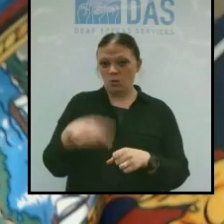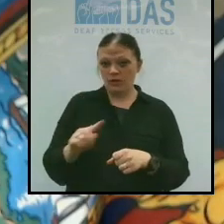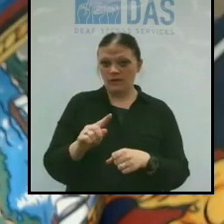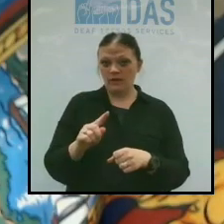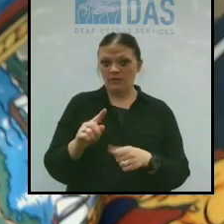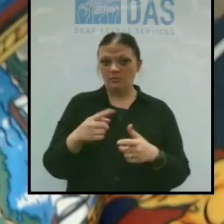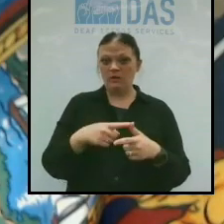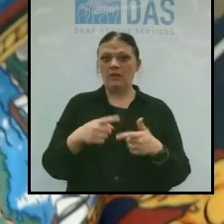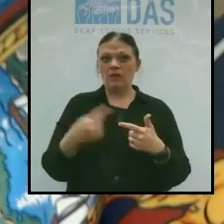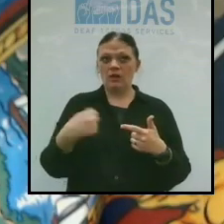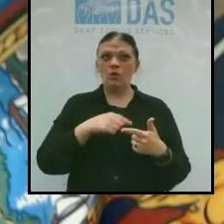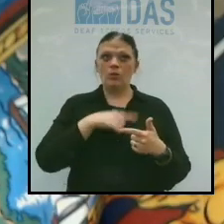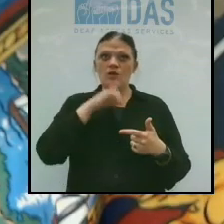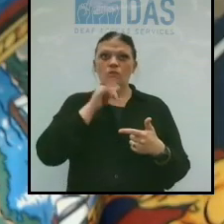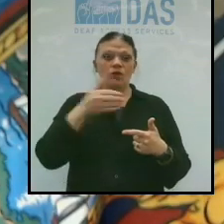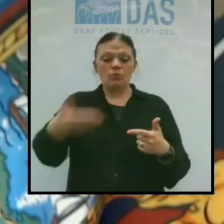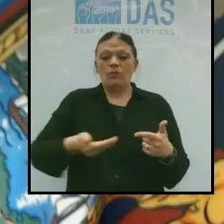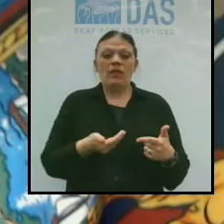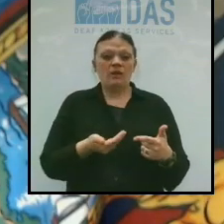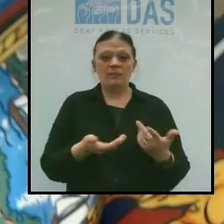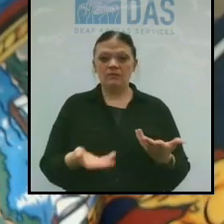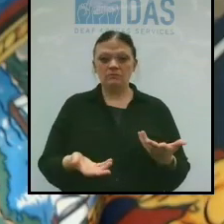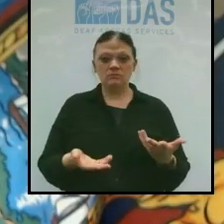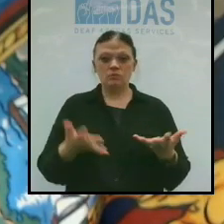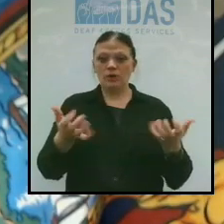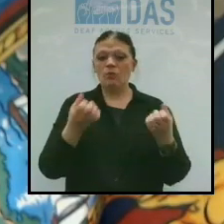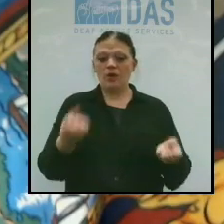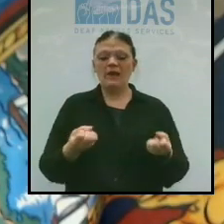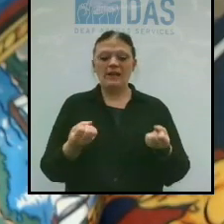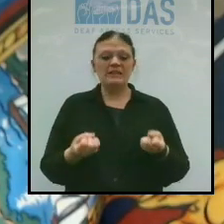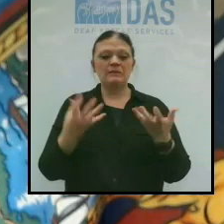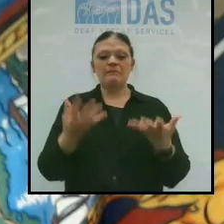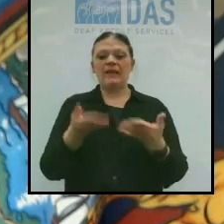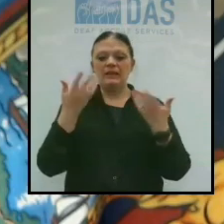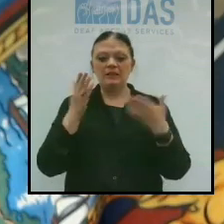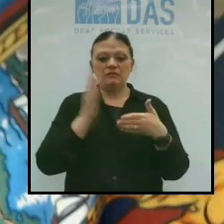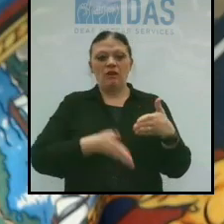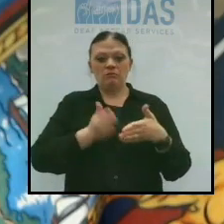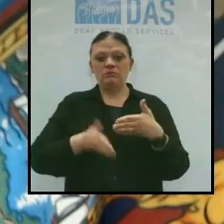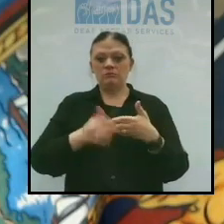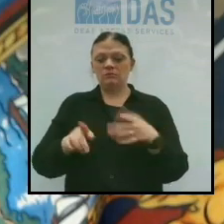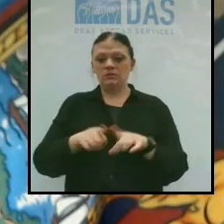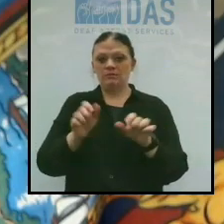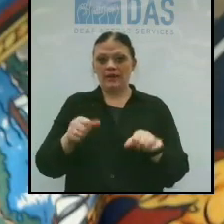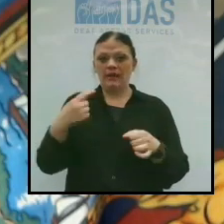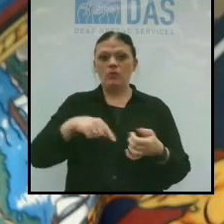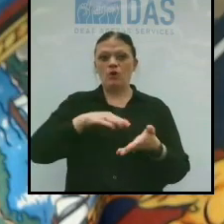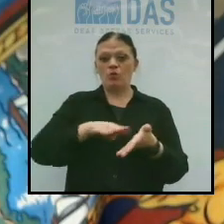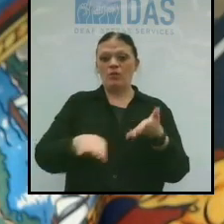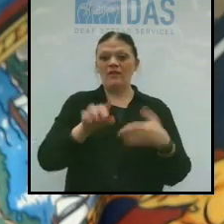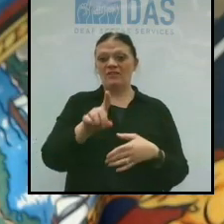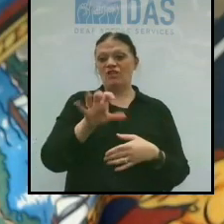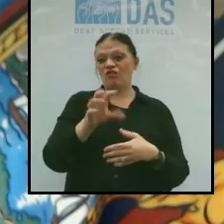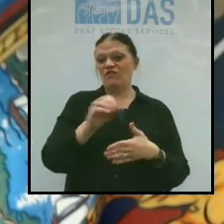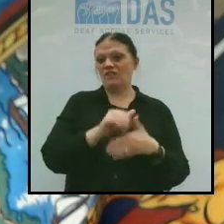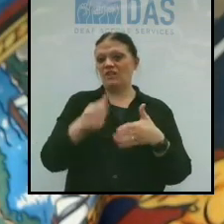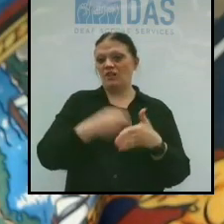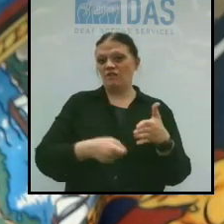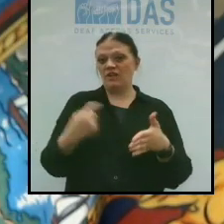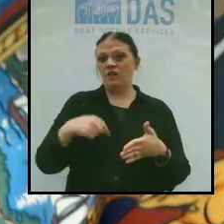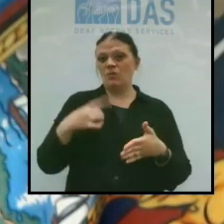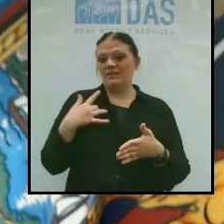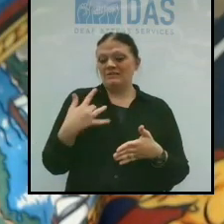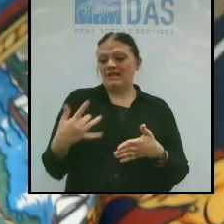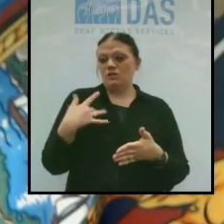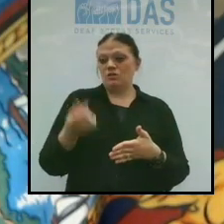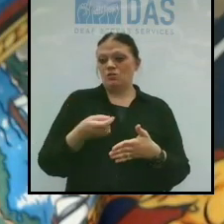then we really welcome that. We want to get as many done as possible, and we're actually waiving the $150 fee that we usually charge to